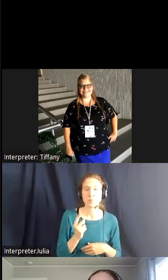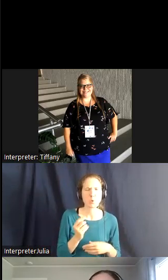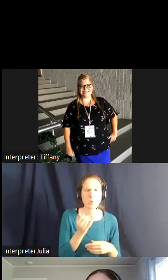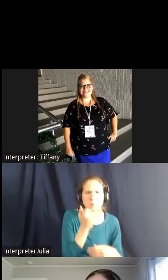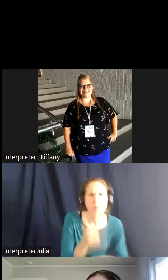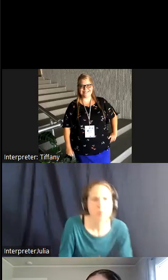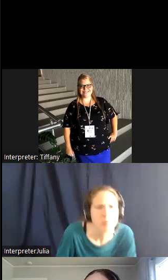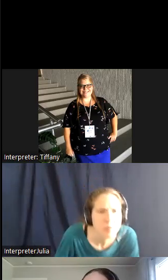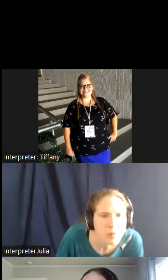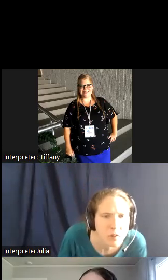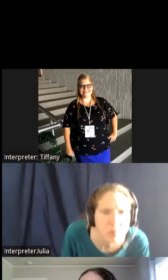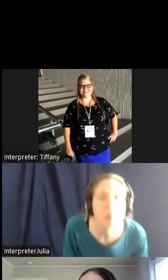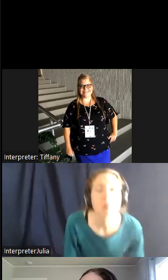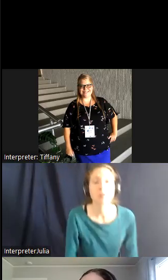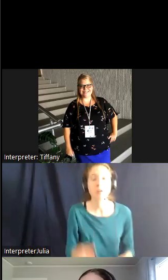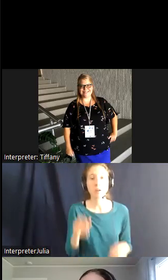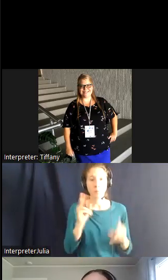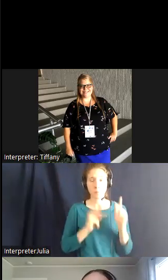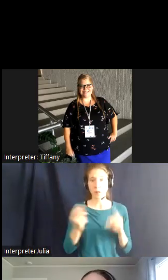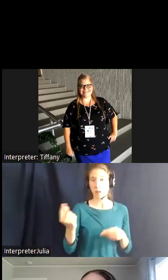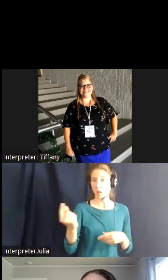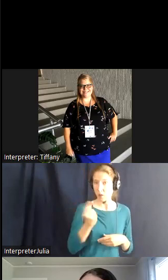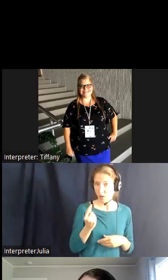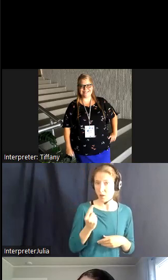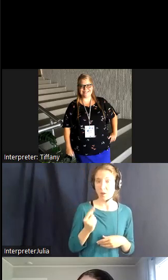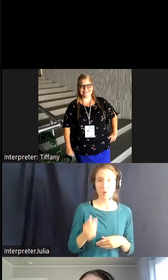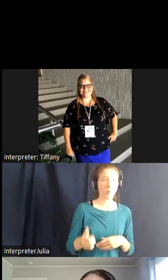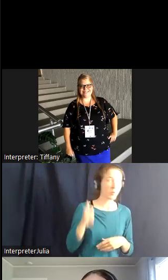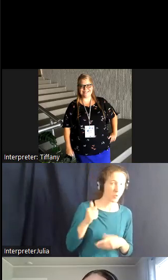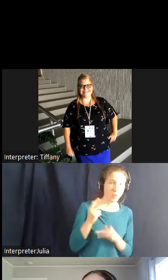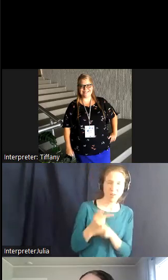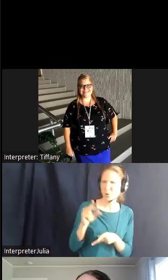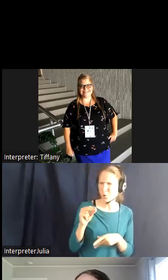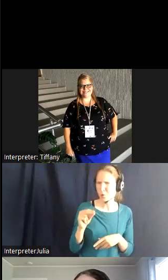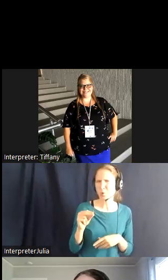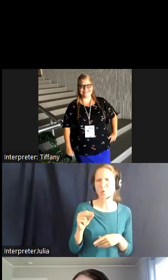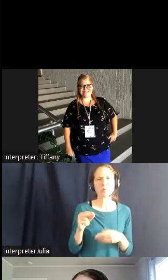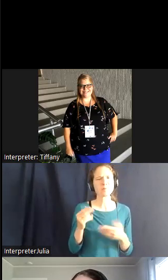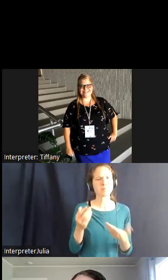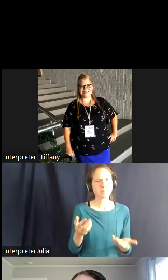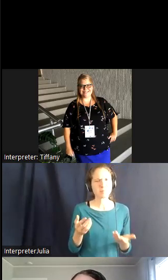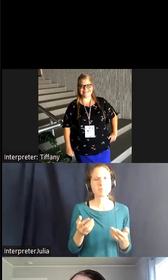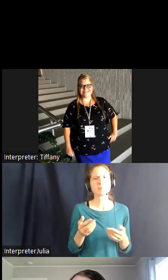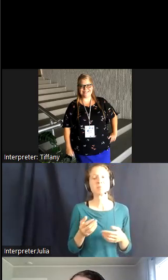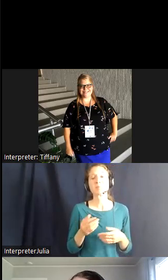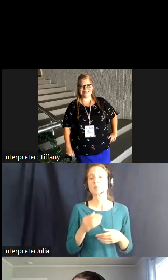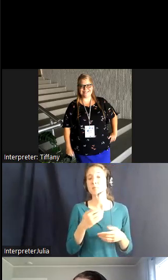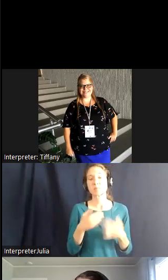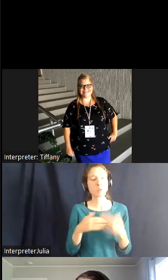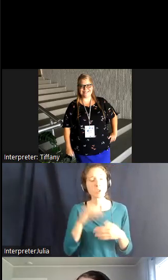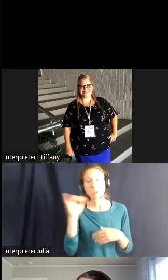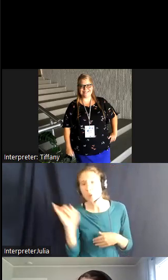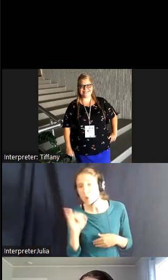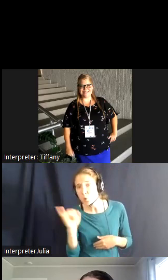apologize. But no individual should be refused care based on insurance coverage, clinical acuity level, readiness